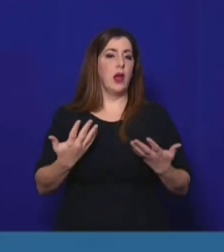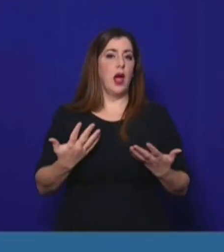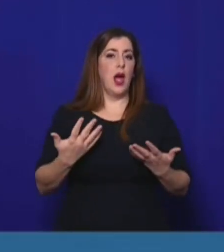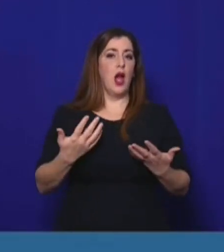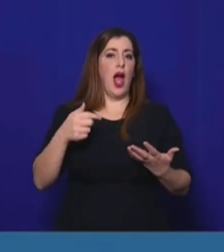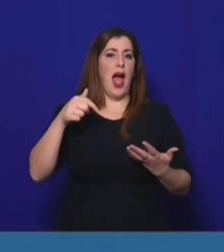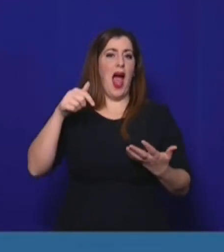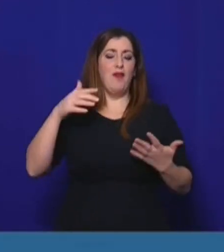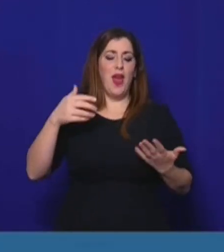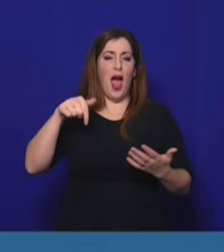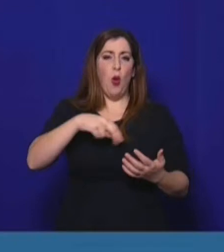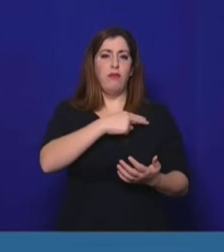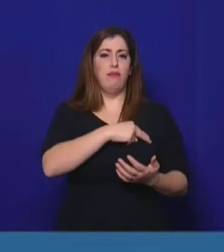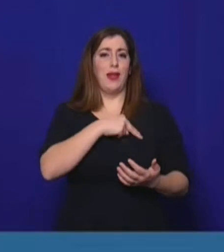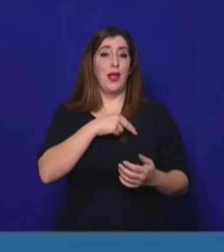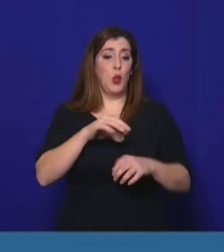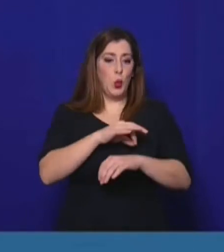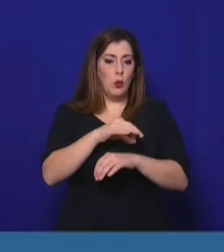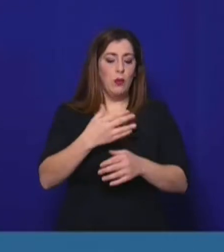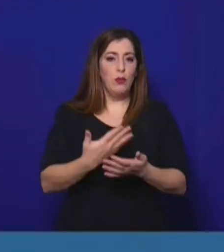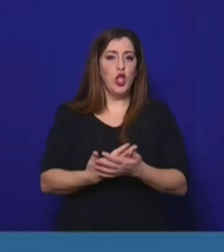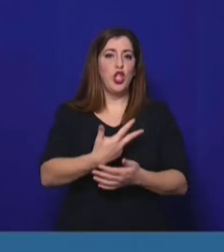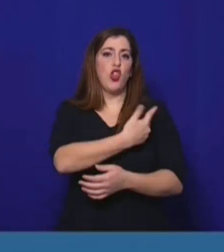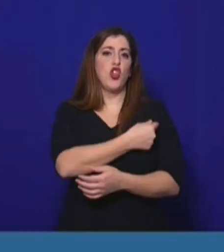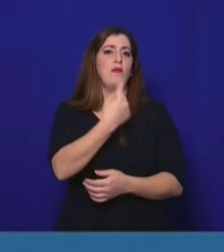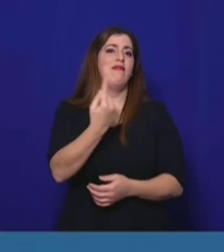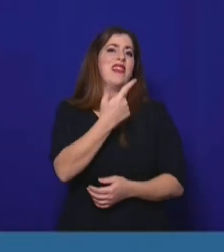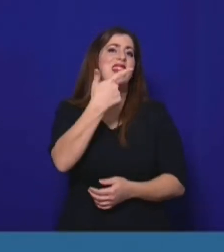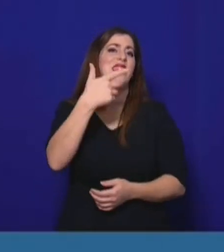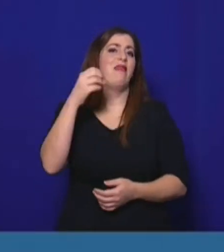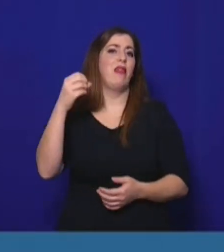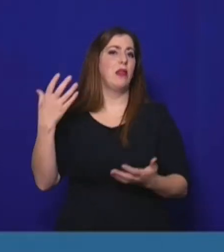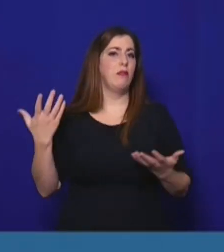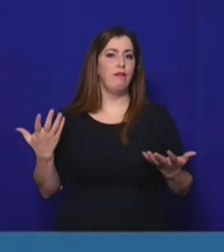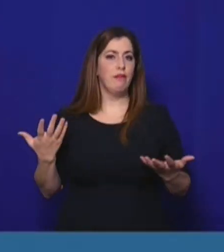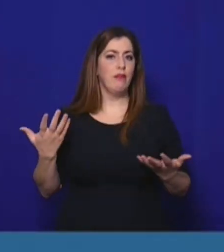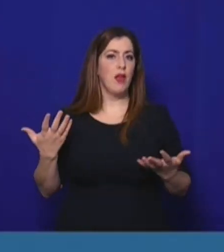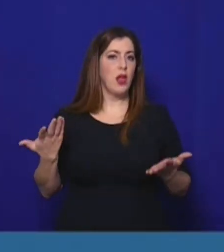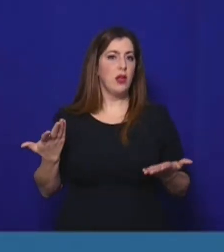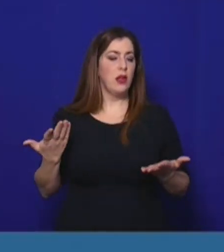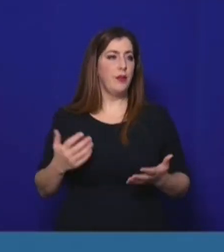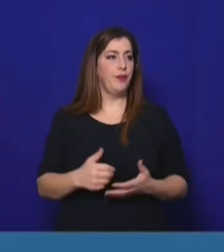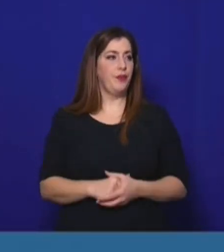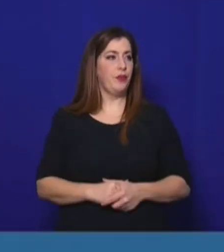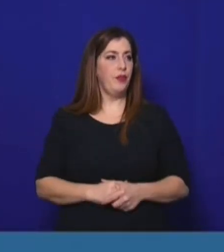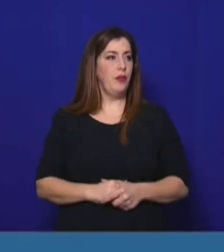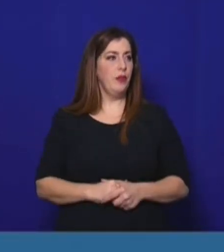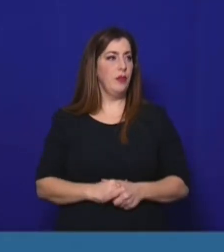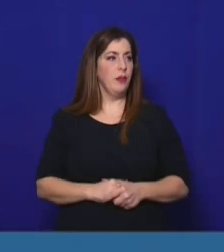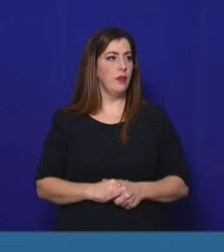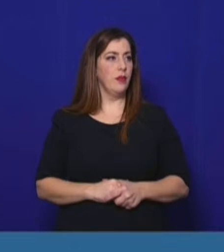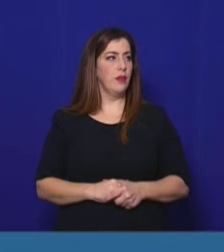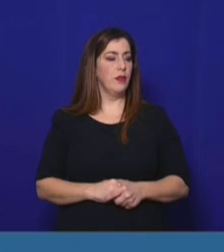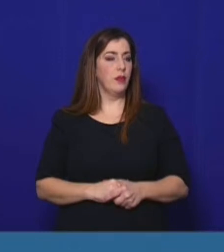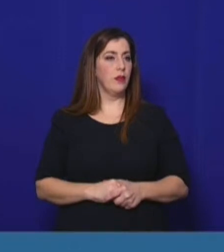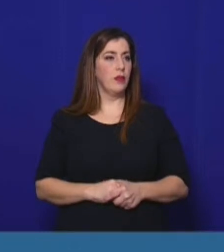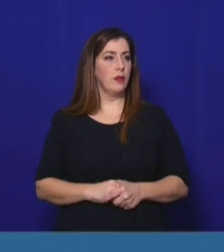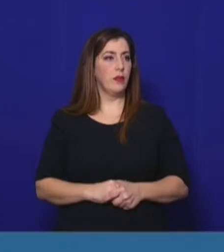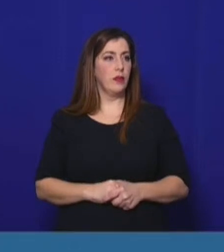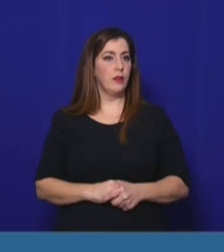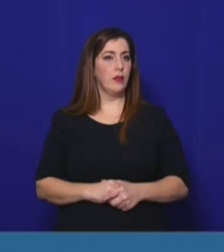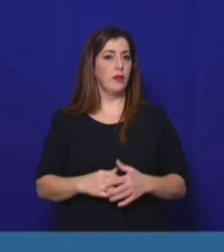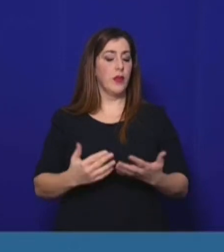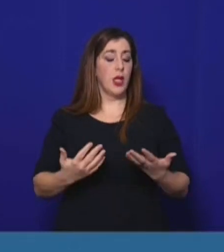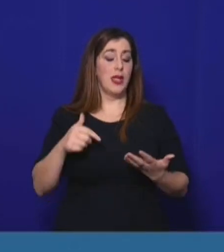started vaccinating that group. Thank you. Okay. Infatti, dinja punt importanti ħafna li kienet importanti ħafna fl-istrateġija